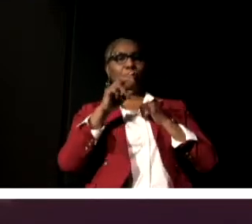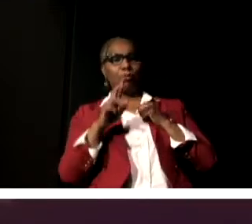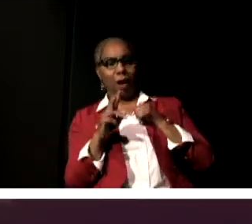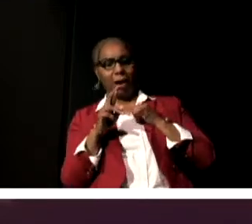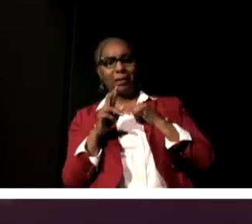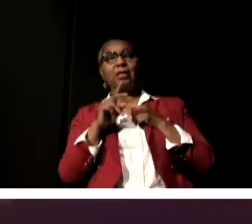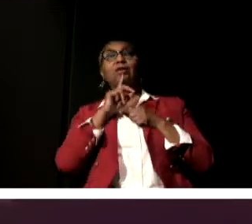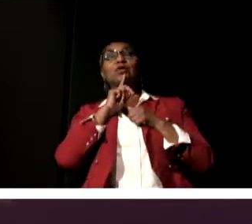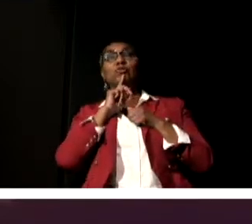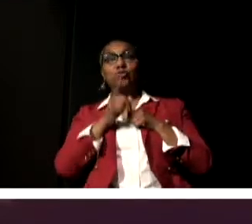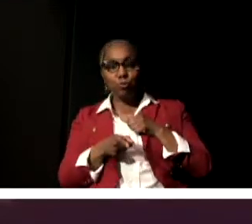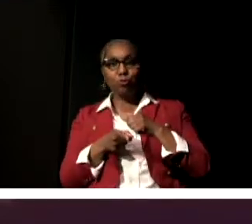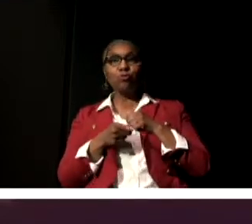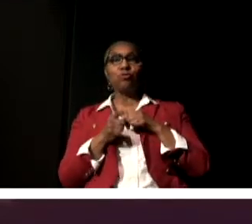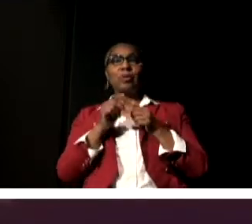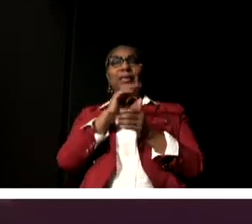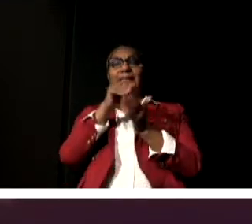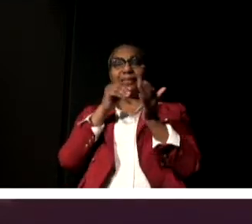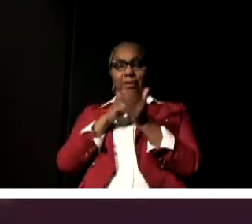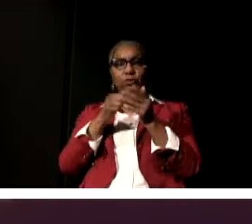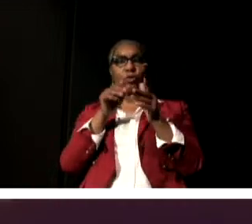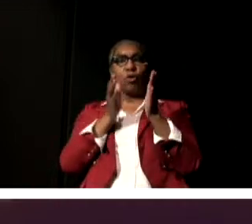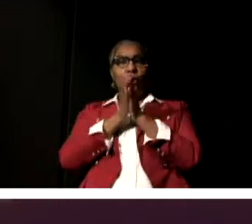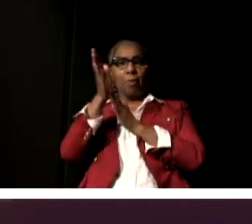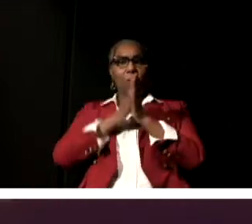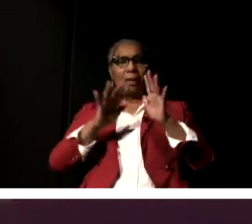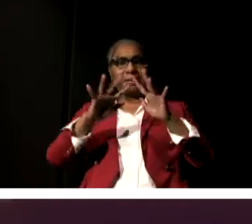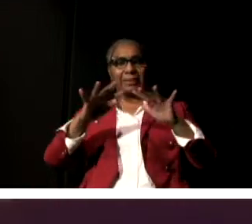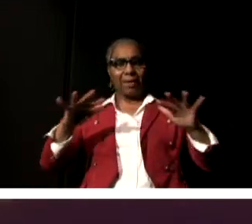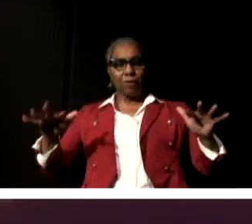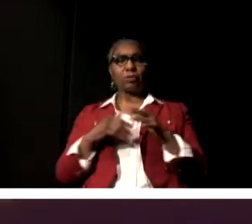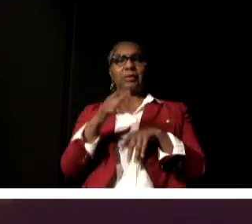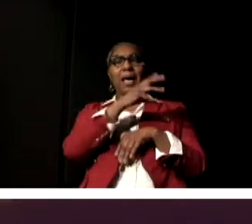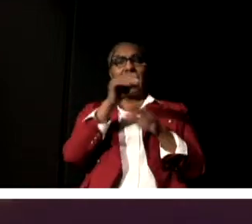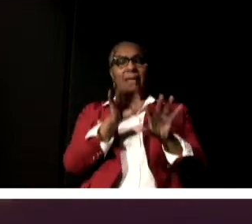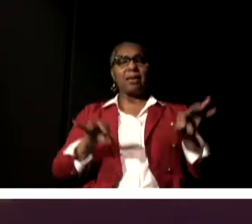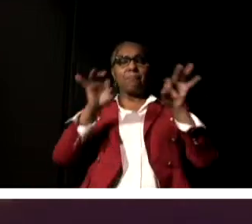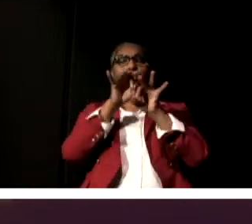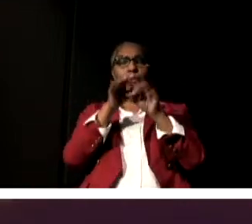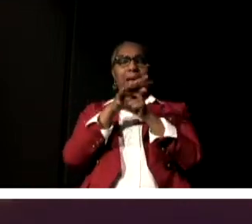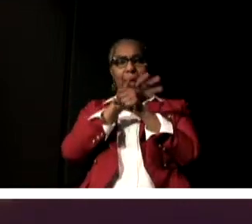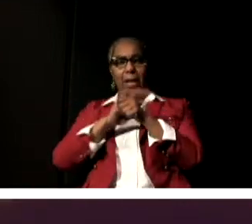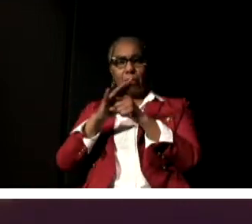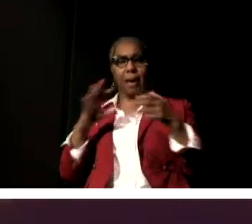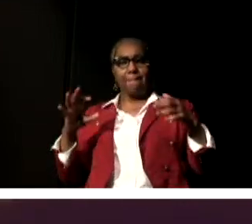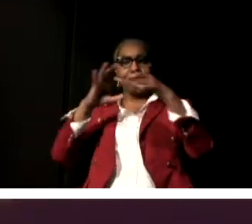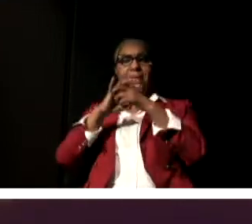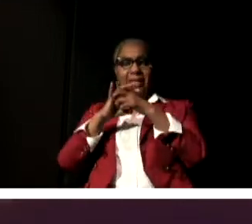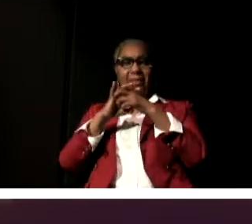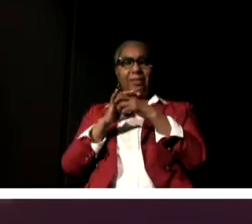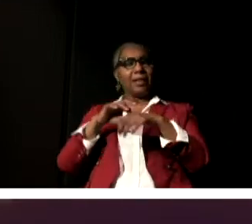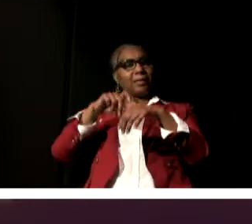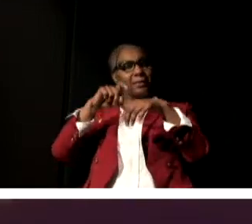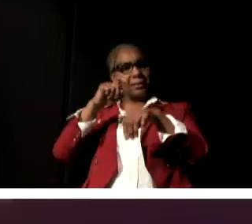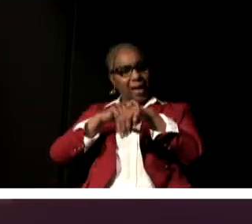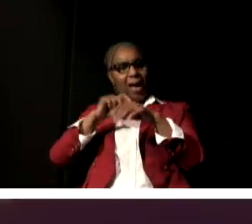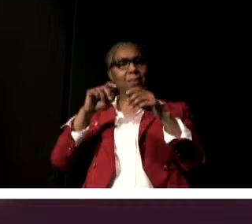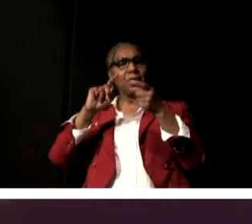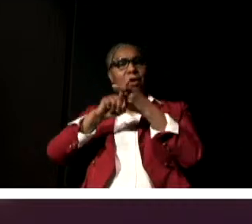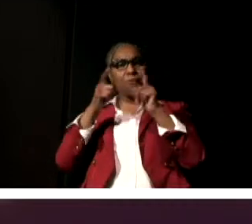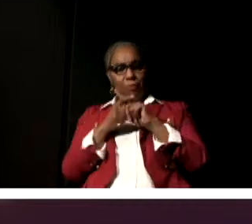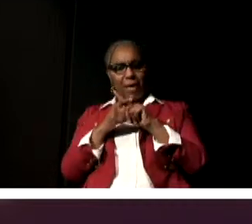a true central park where diverse and important neighborhoods meet. It's time, friends,